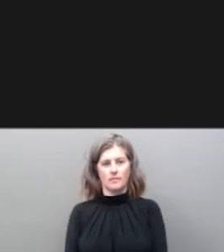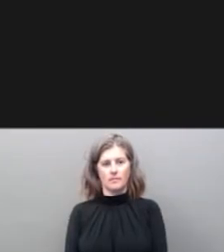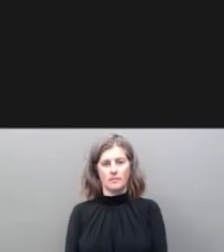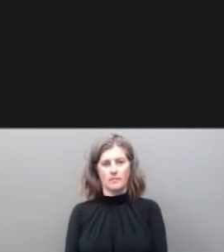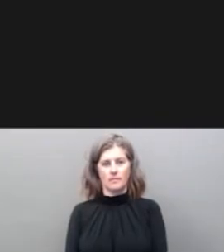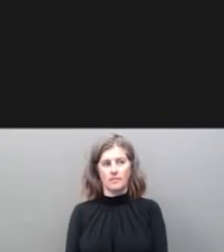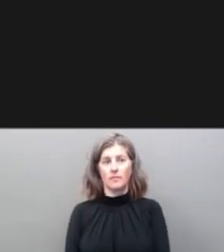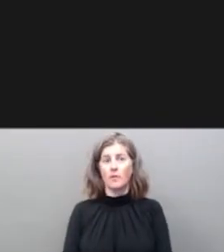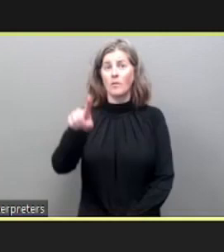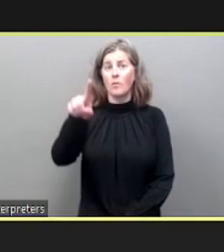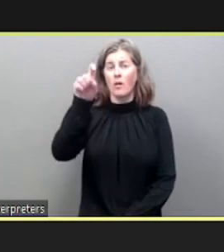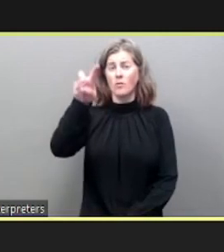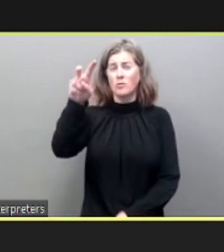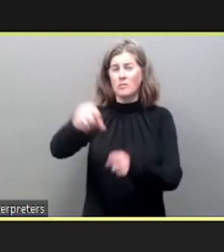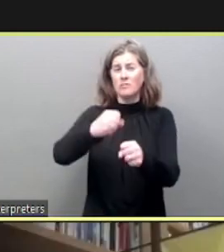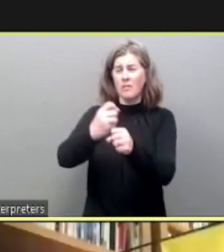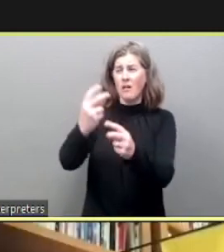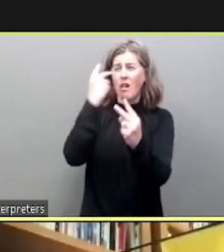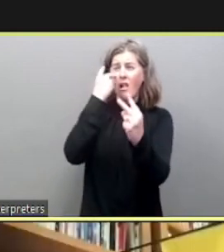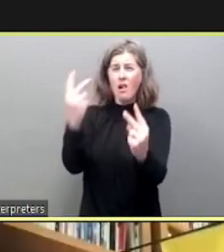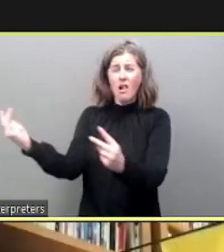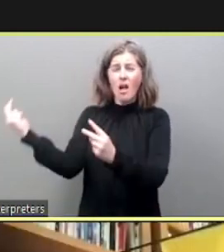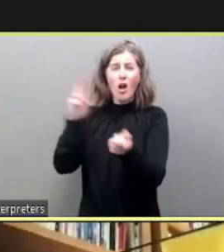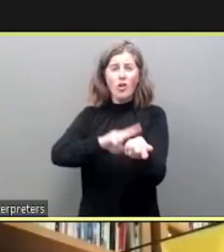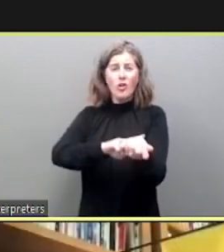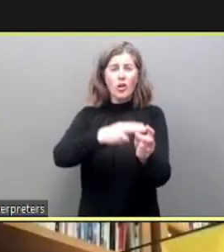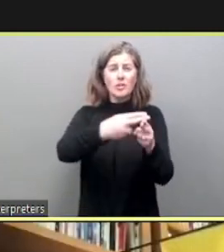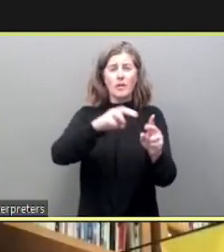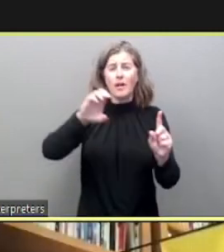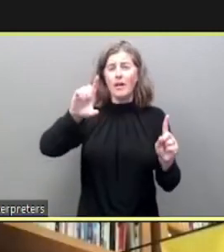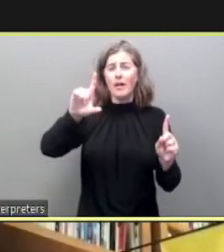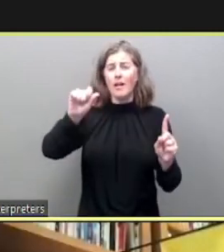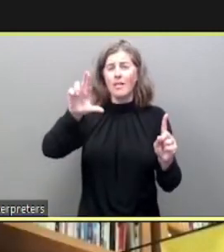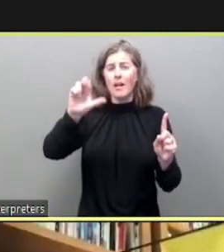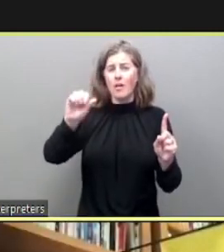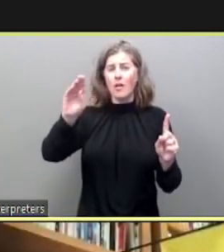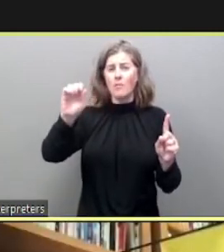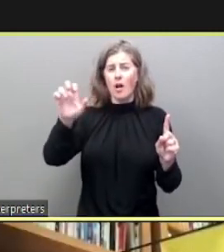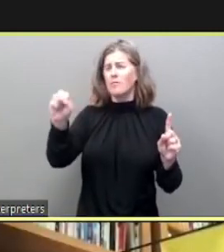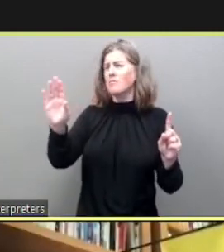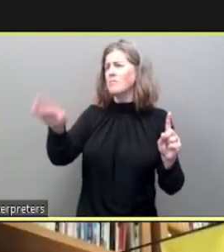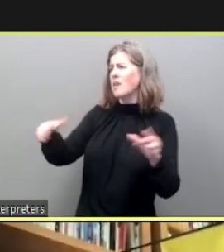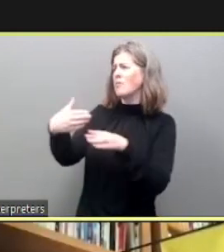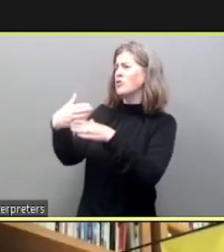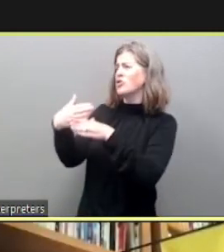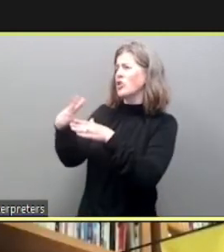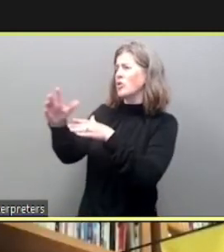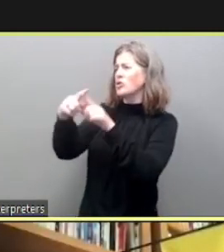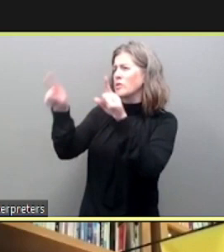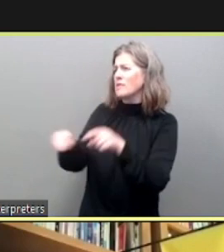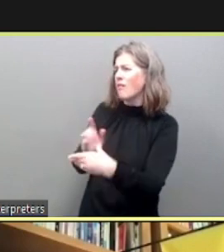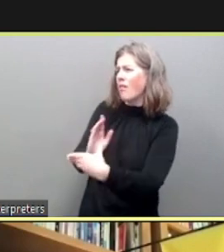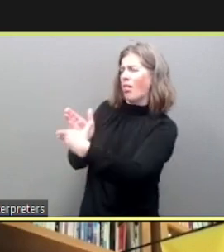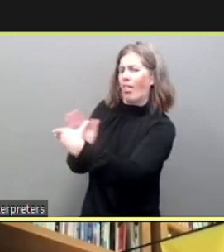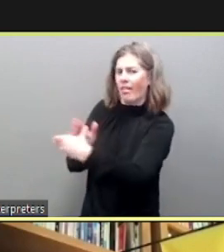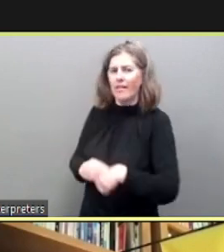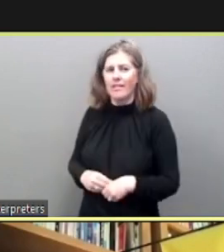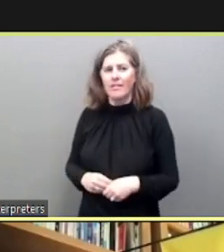"122 years ago, a nurse named Clara Barton was the Hey, hero of the Brianna, you need to Johnstown share Flood. your screen. Today, in a global